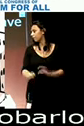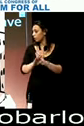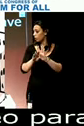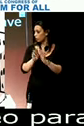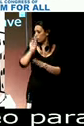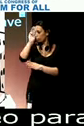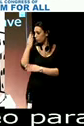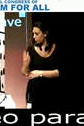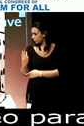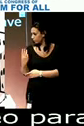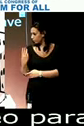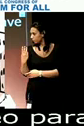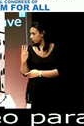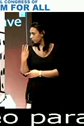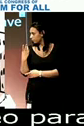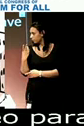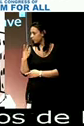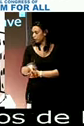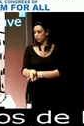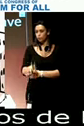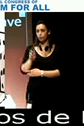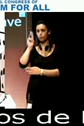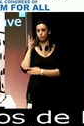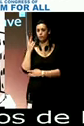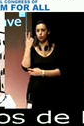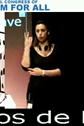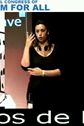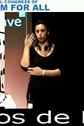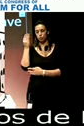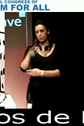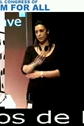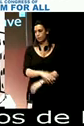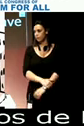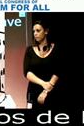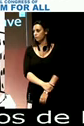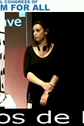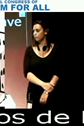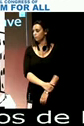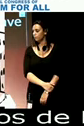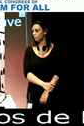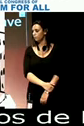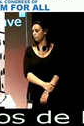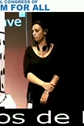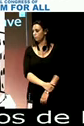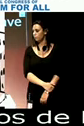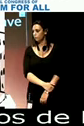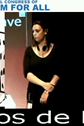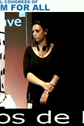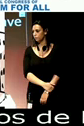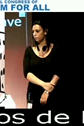Sophie. Well, I carry on with the presentation. 2 more slides.